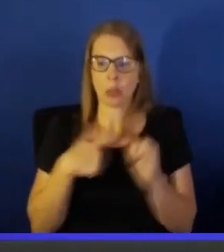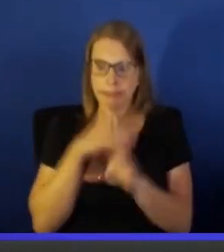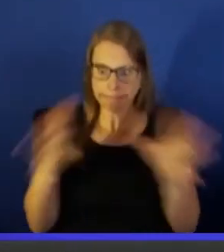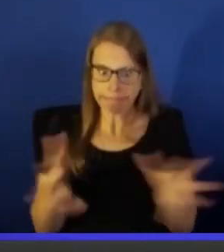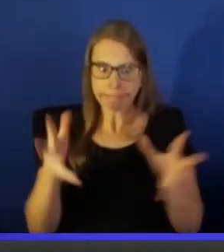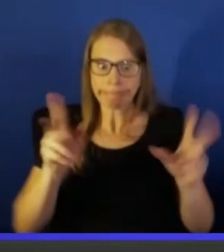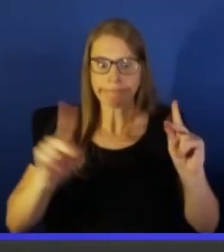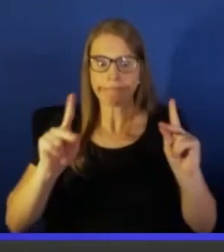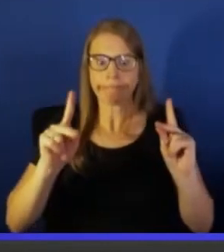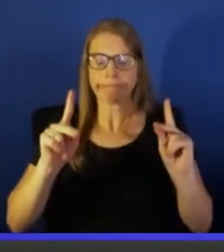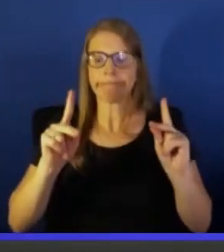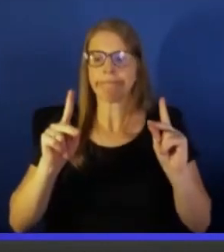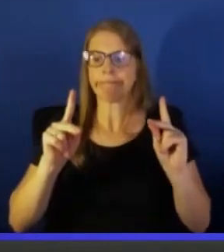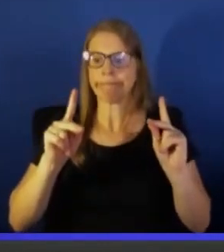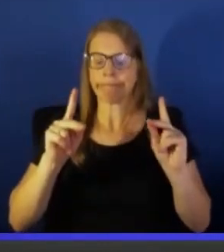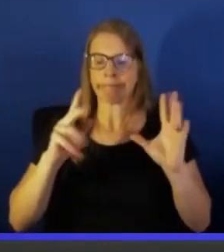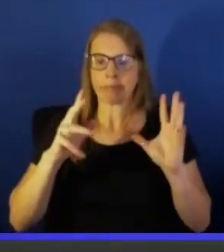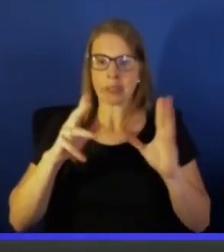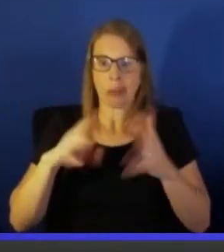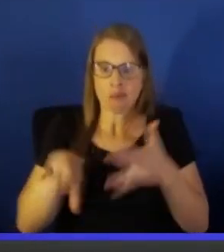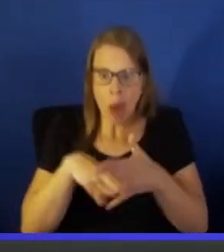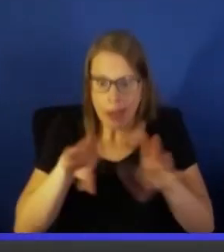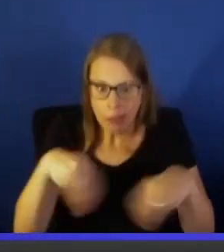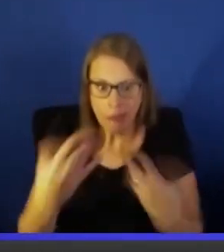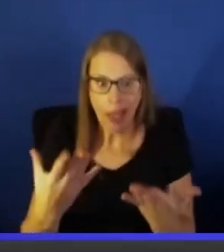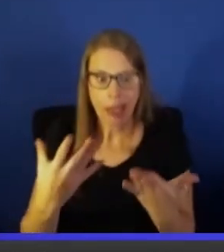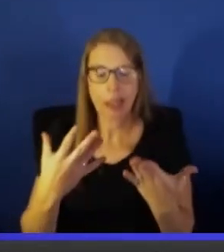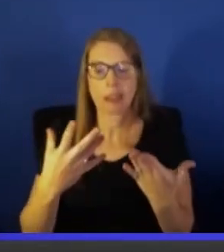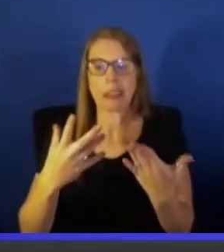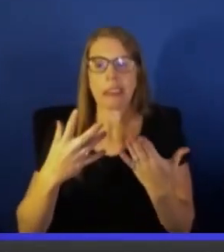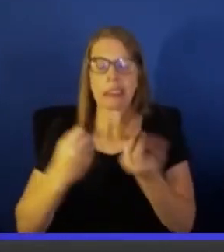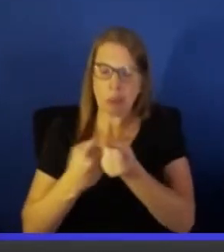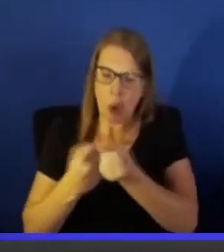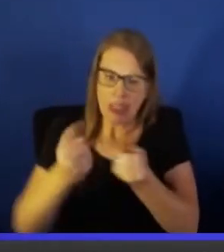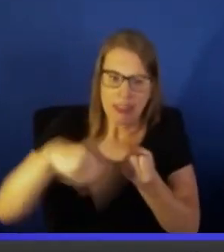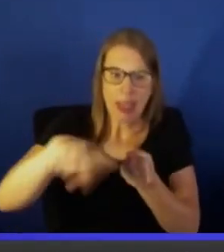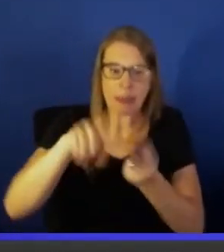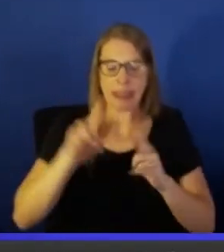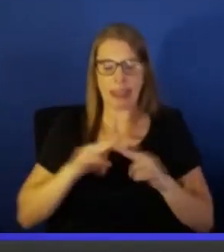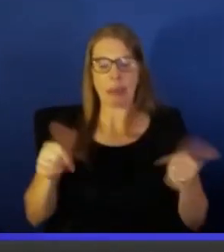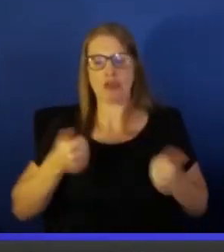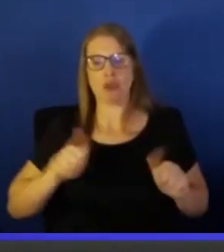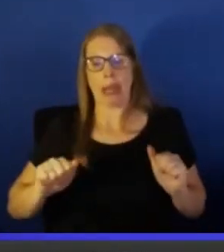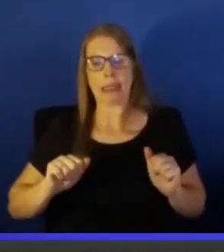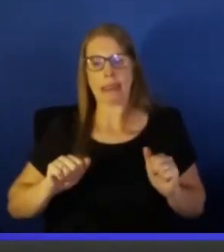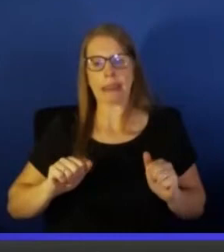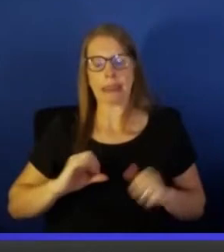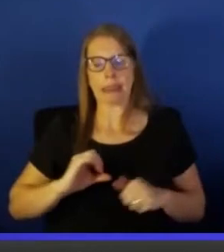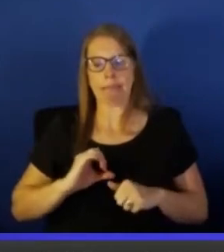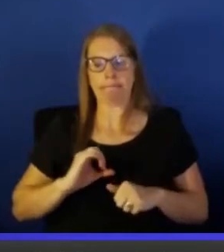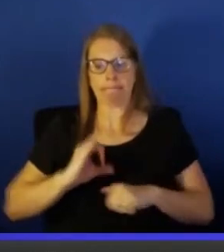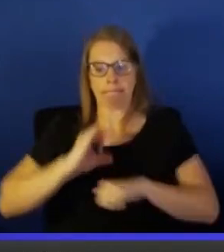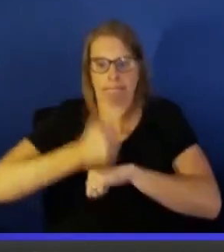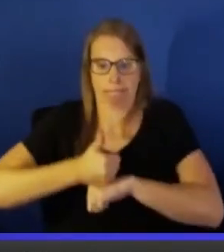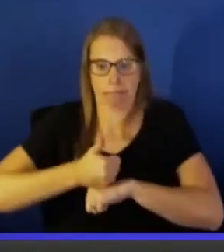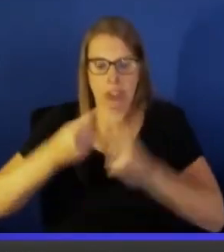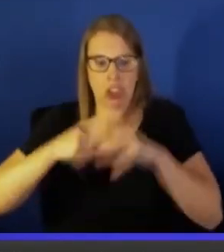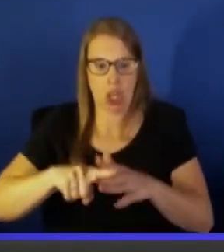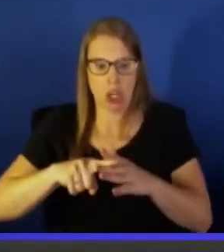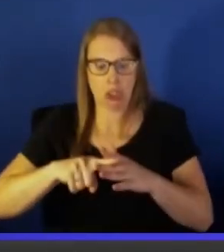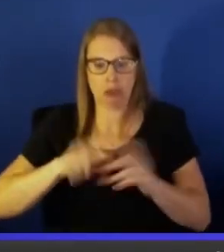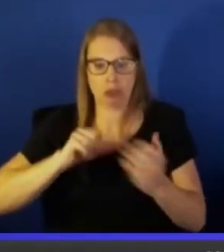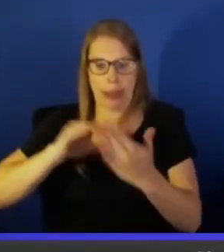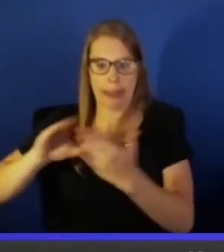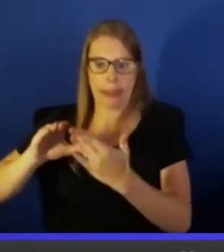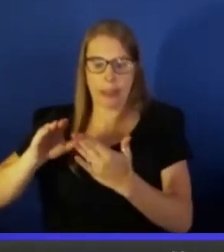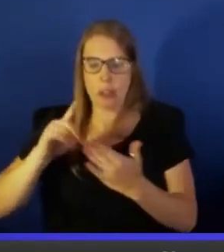break? How do we figure out how to pour into them while we're at the same time trying to implement strategies that will address any gaps we identified